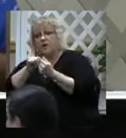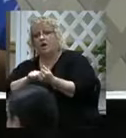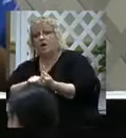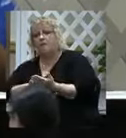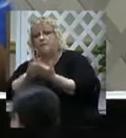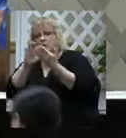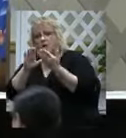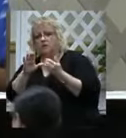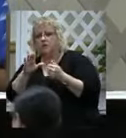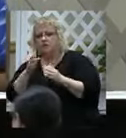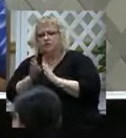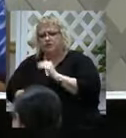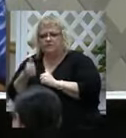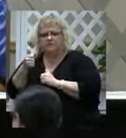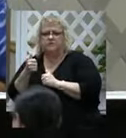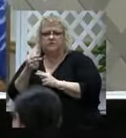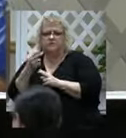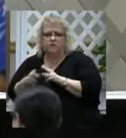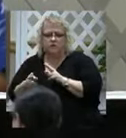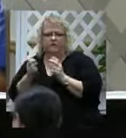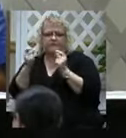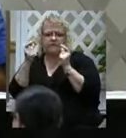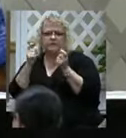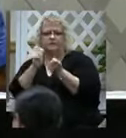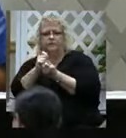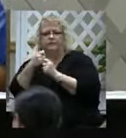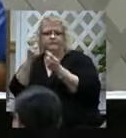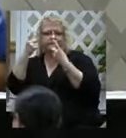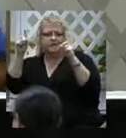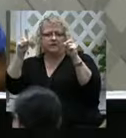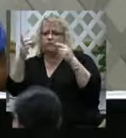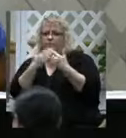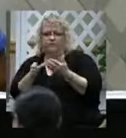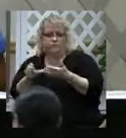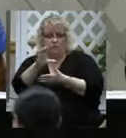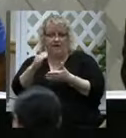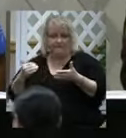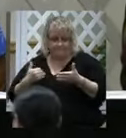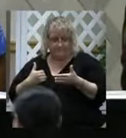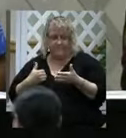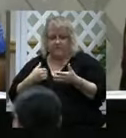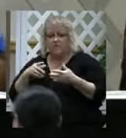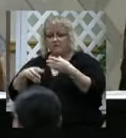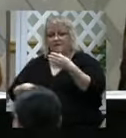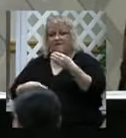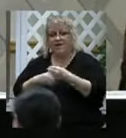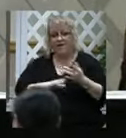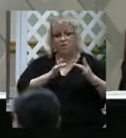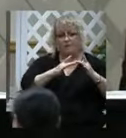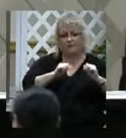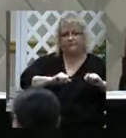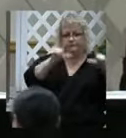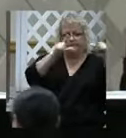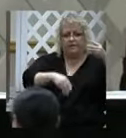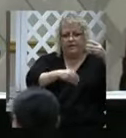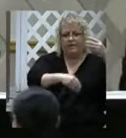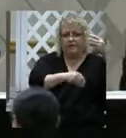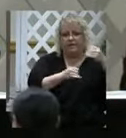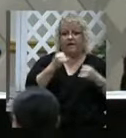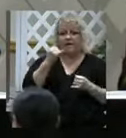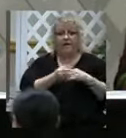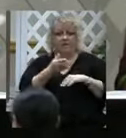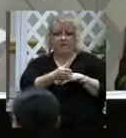the shortest, the cheapest, the most effective, whatever criteria you use, you add them on to these websites, and then at the end of the day,